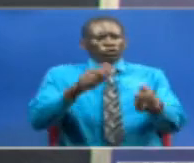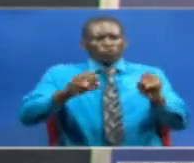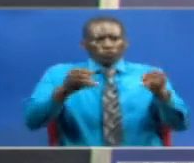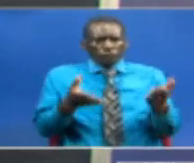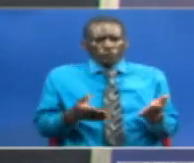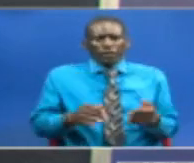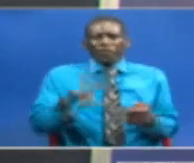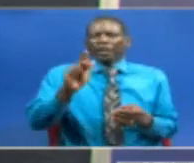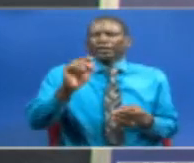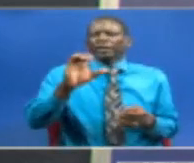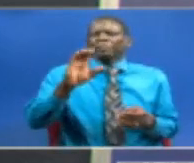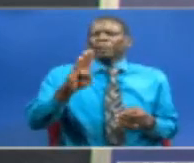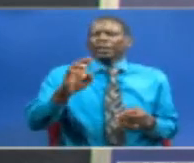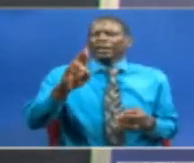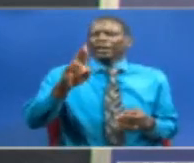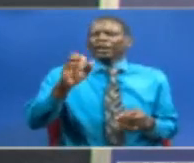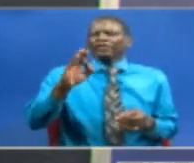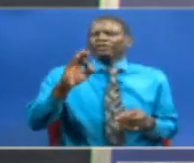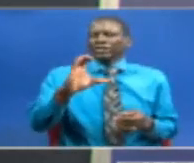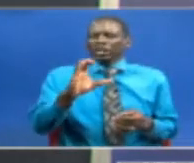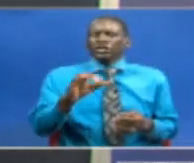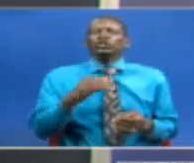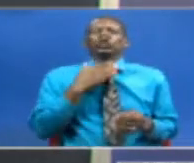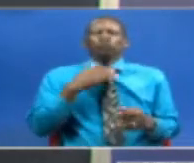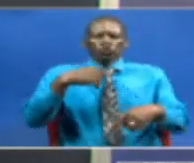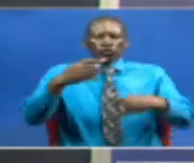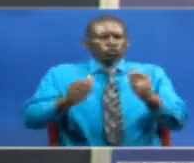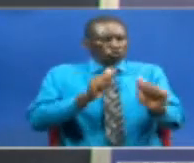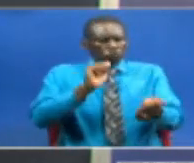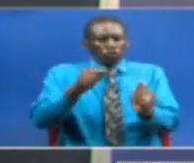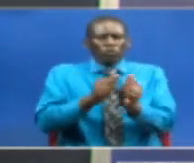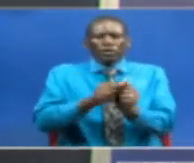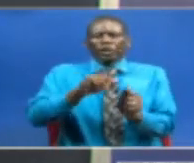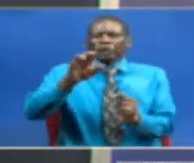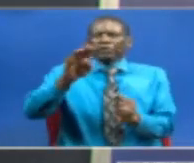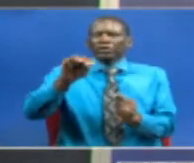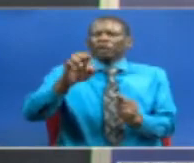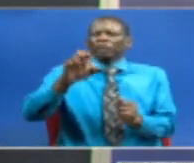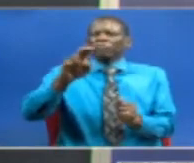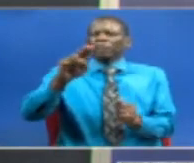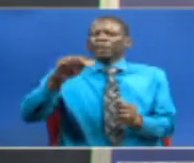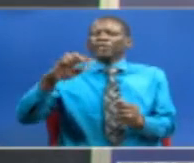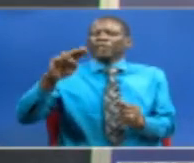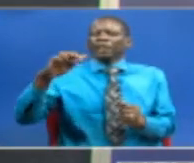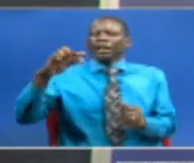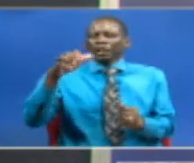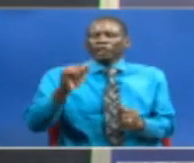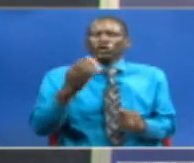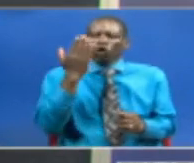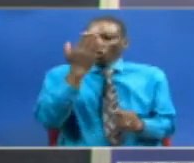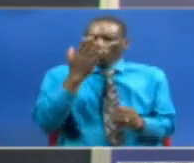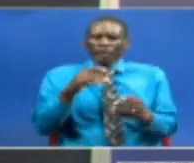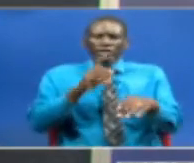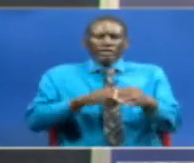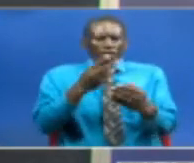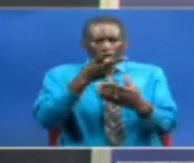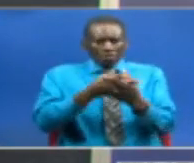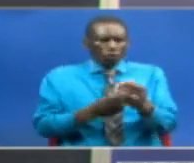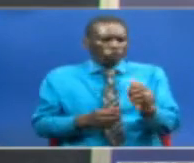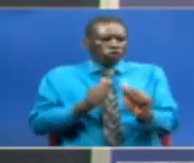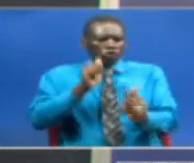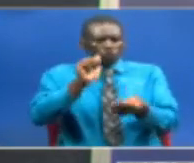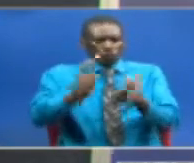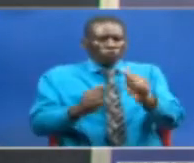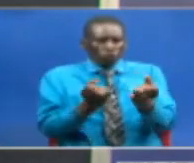KCB RFC is set to renew its intense rivalry with nemesis Menengai Oilers on the two sides meet on Saturday during the floodlit rugby